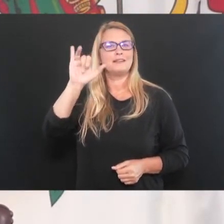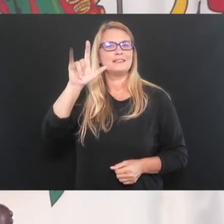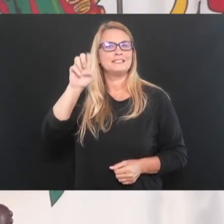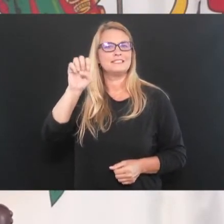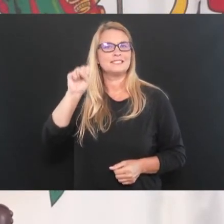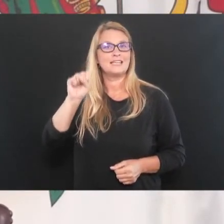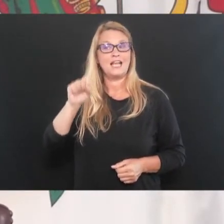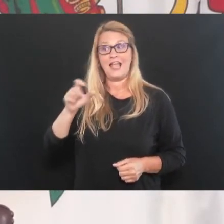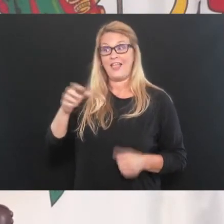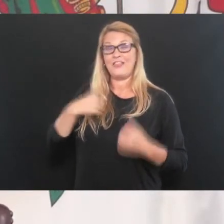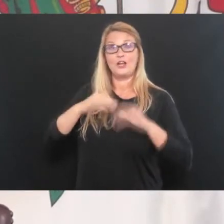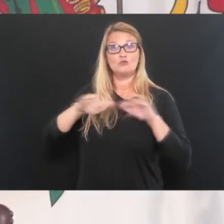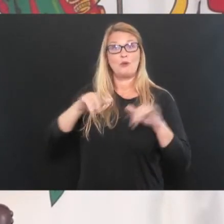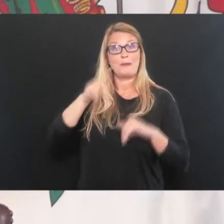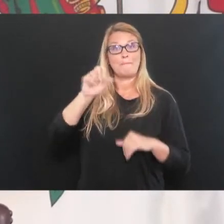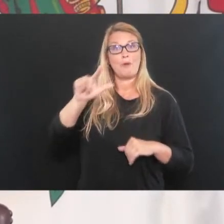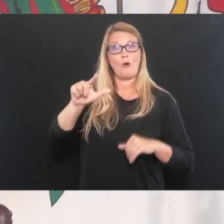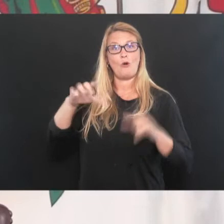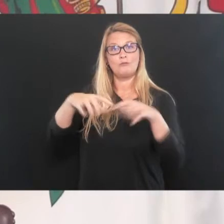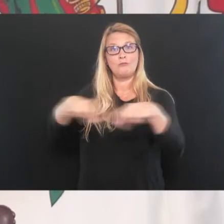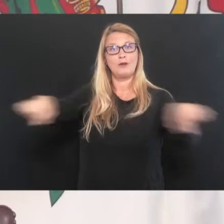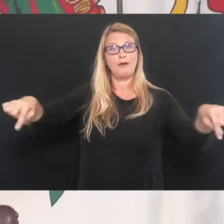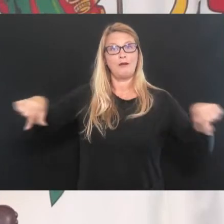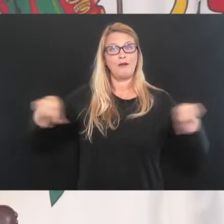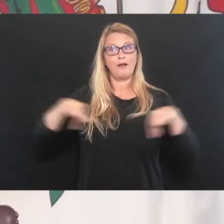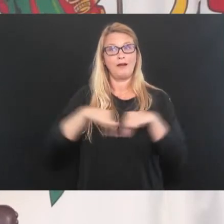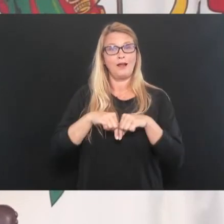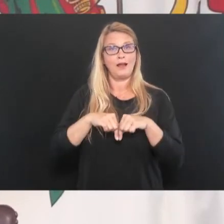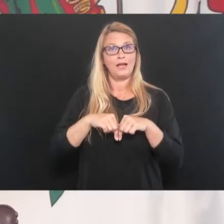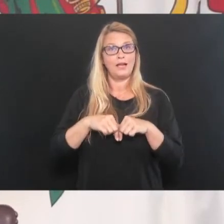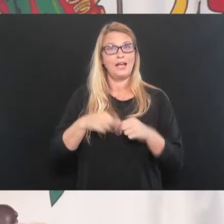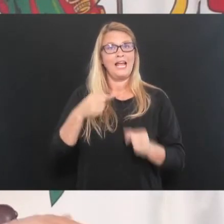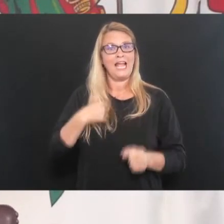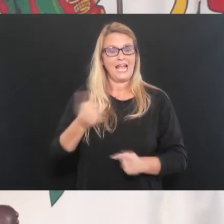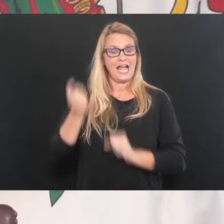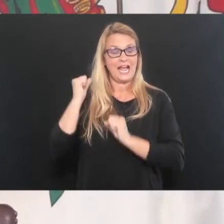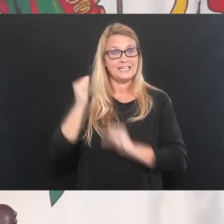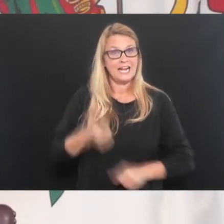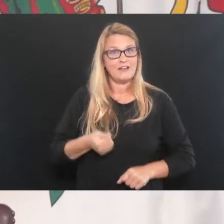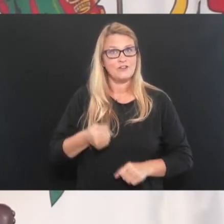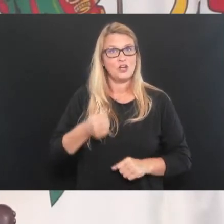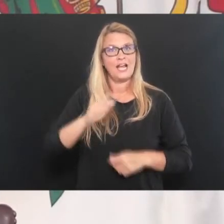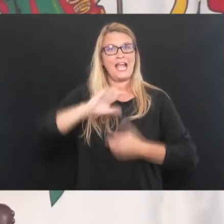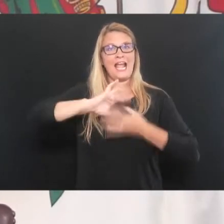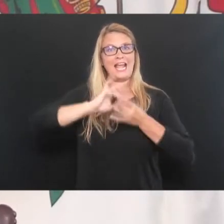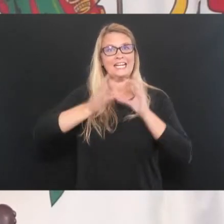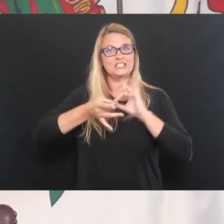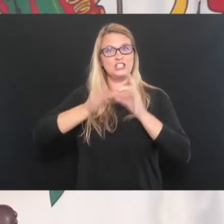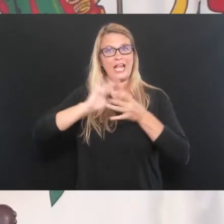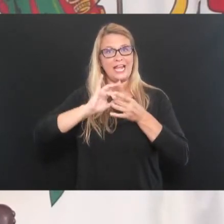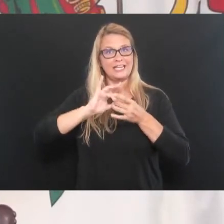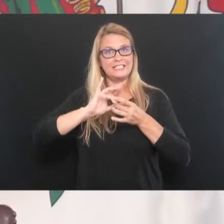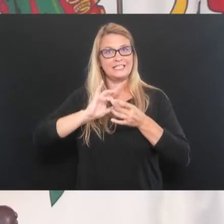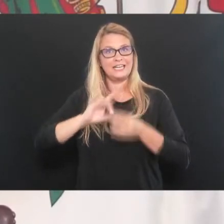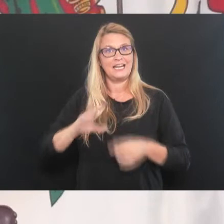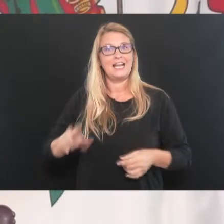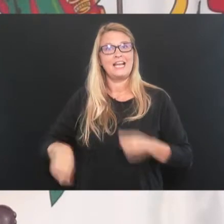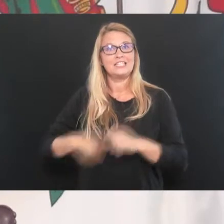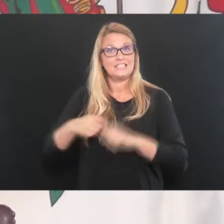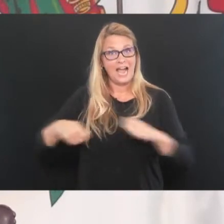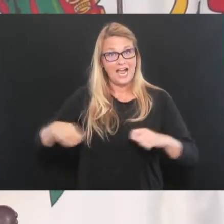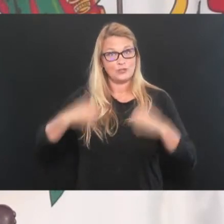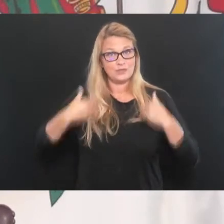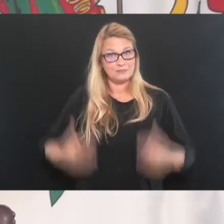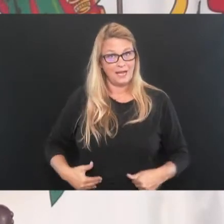pond, their swimming pool. He had an anvil in his hands, and he had a chain tied to the anvil and tied to his ankle.